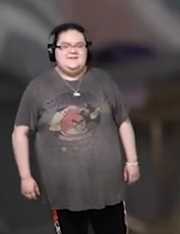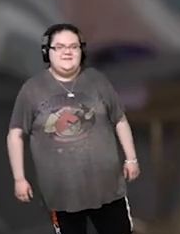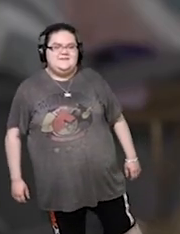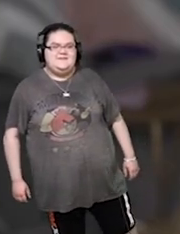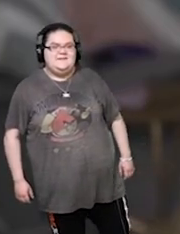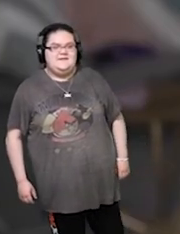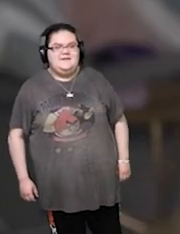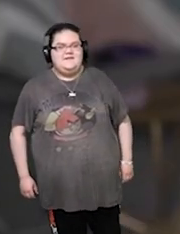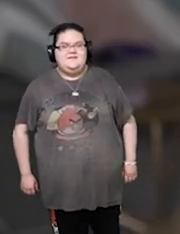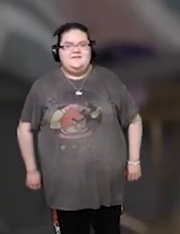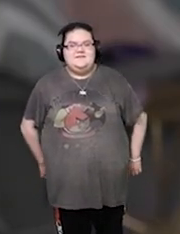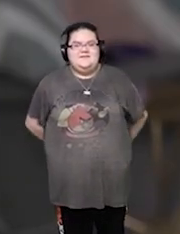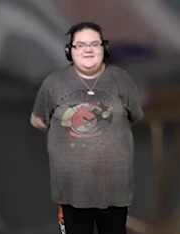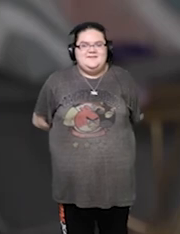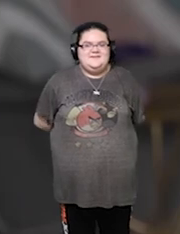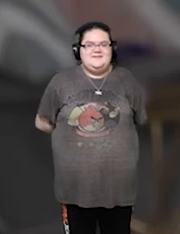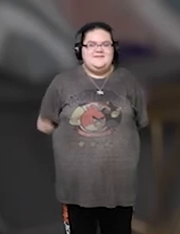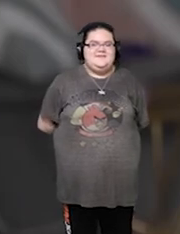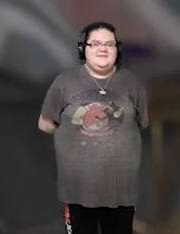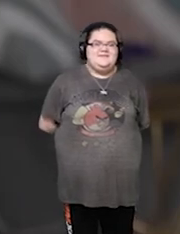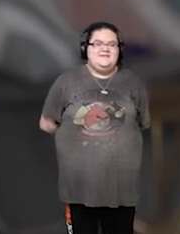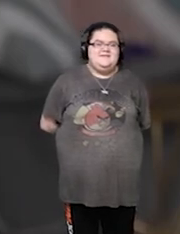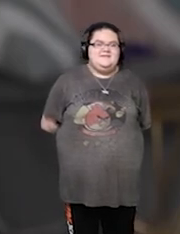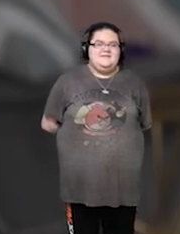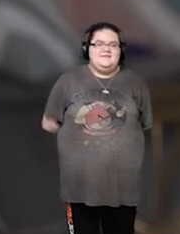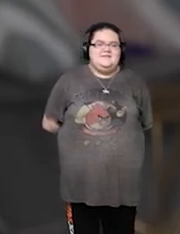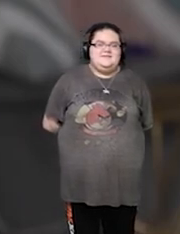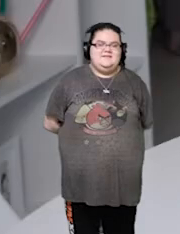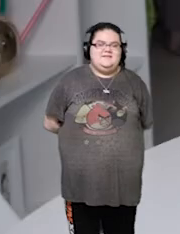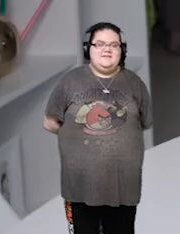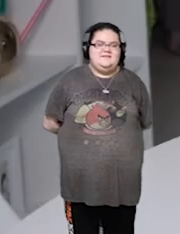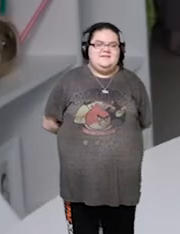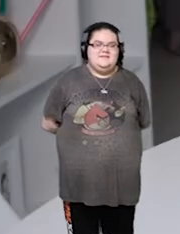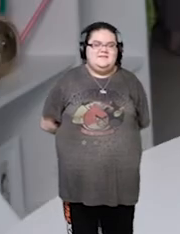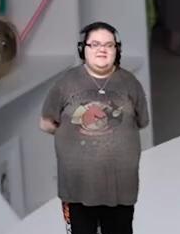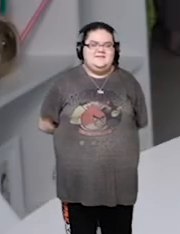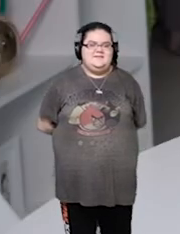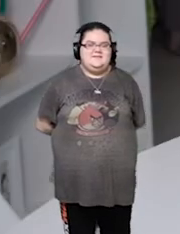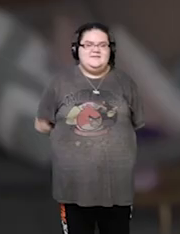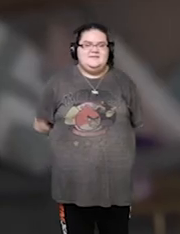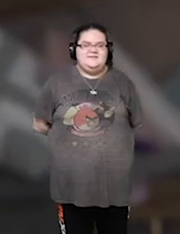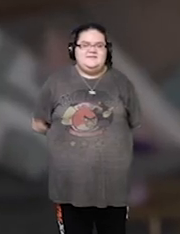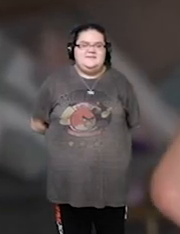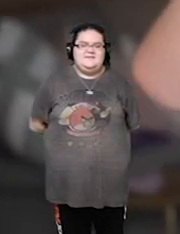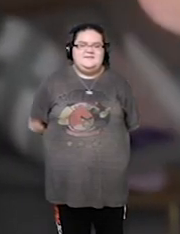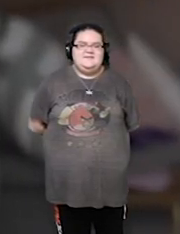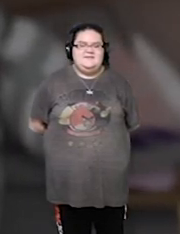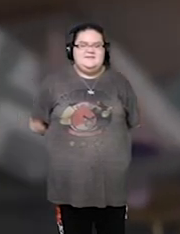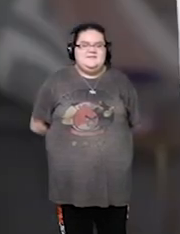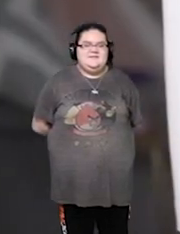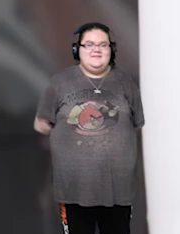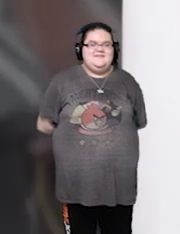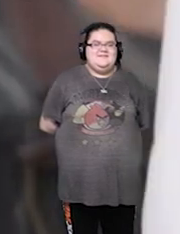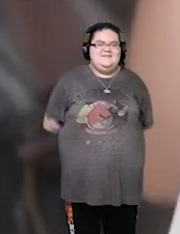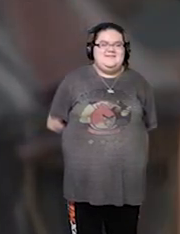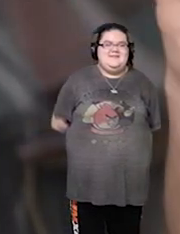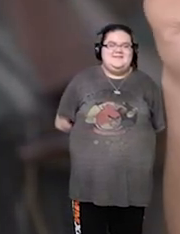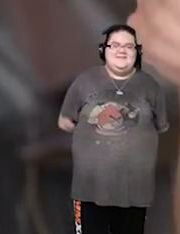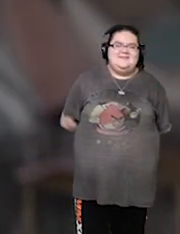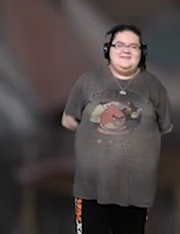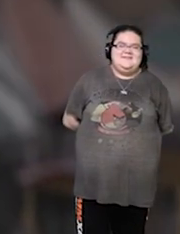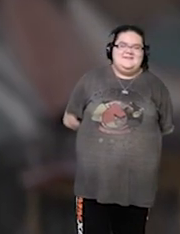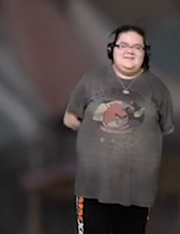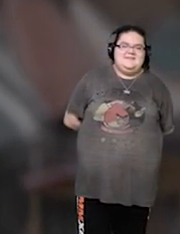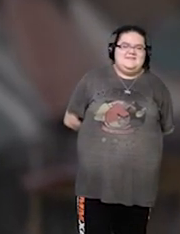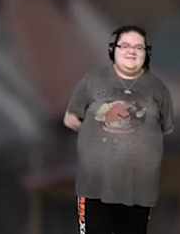isn't always the key. What's this then? It's a line at the top. It's a line. It's a bit rounded off at the bottom. Fuck it, it's an expensive one. Yes, I'll find